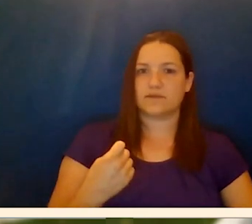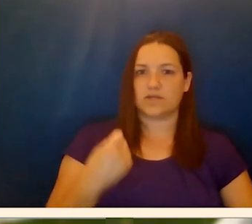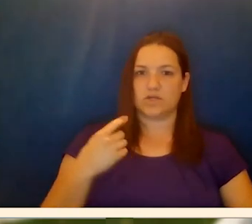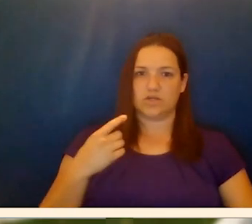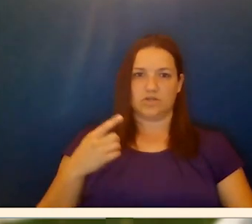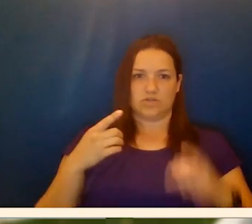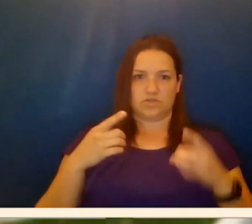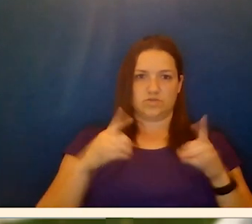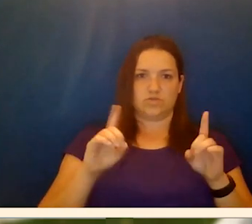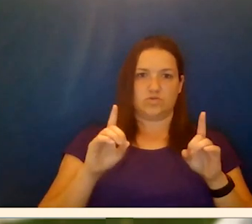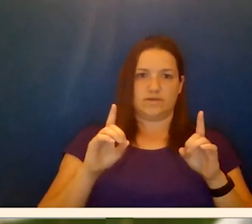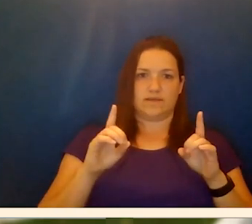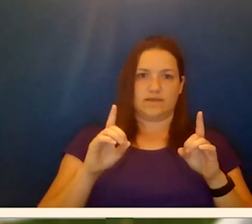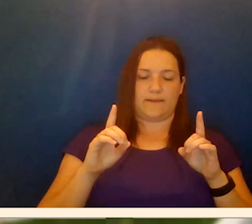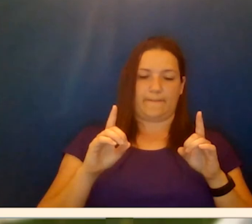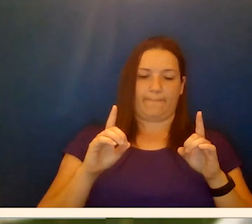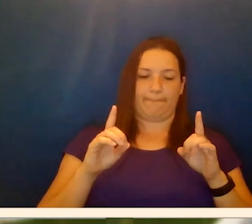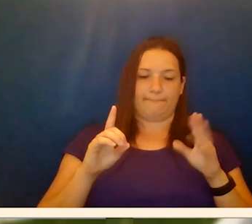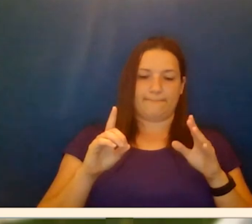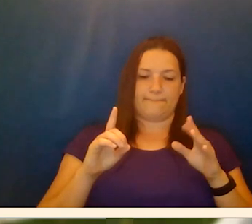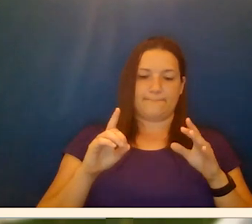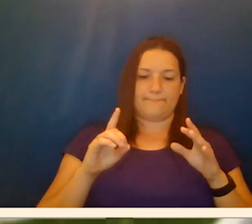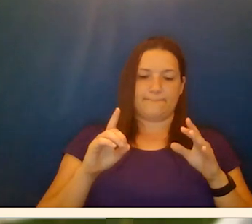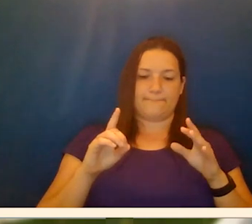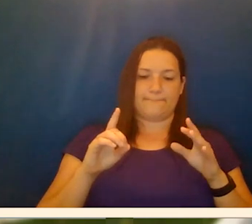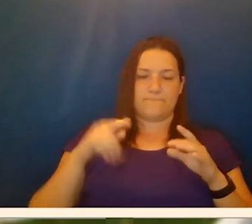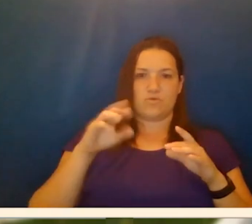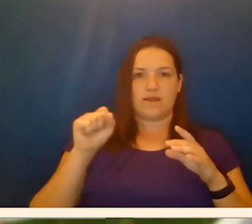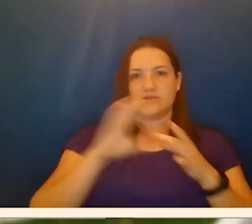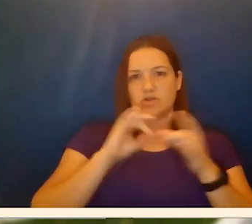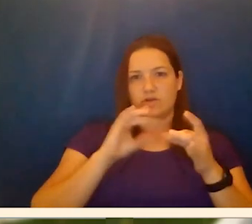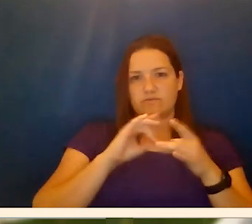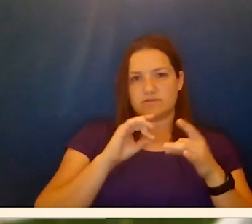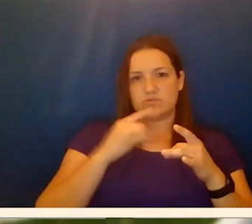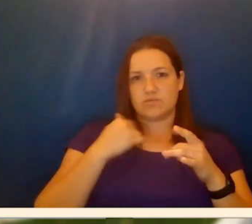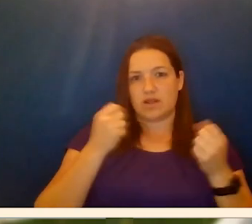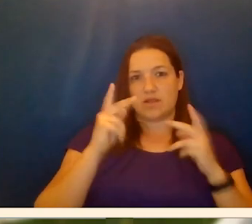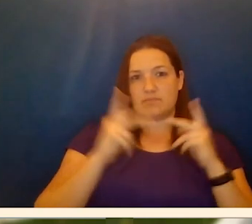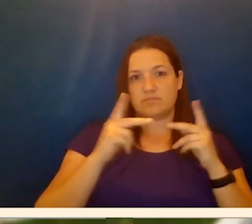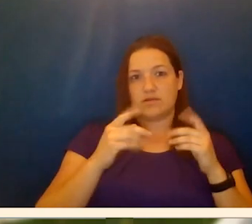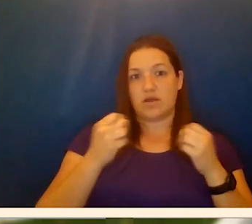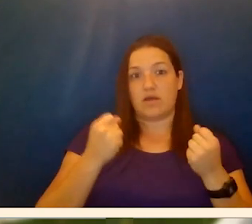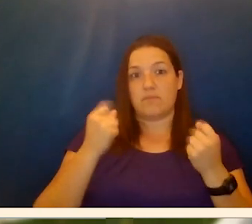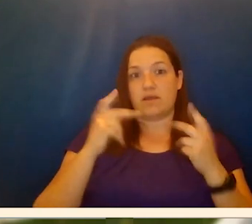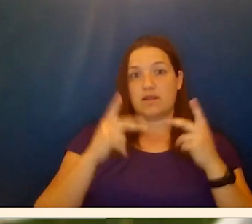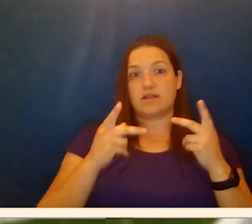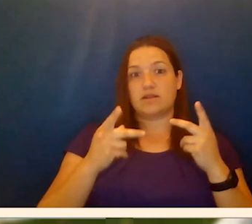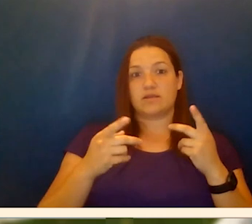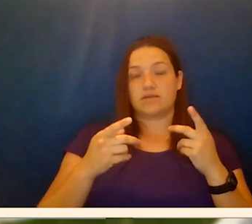press conference, and we had a lot of people. We had hundreds of people on it, and thank you if any of you were on that as